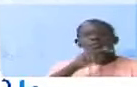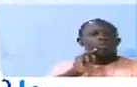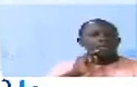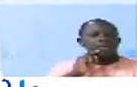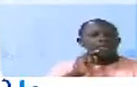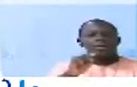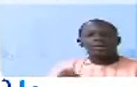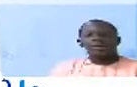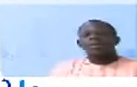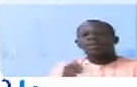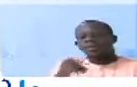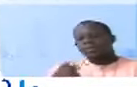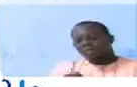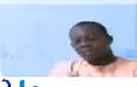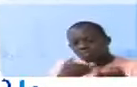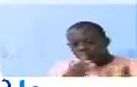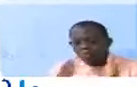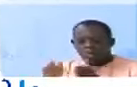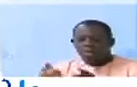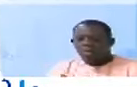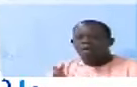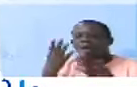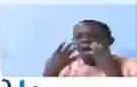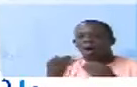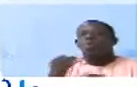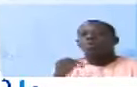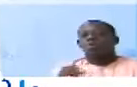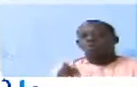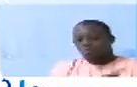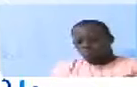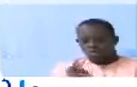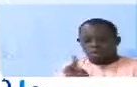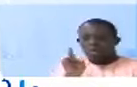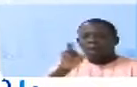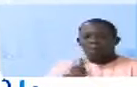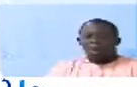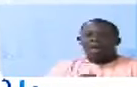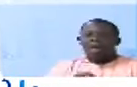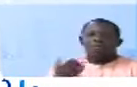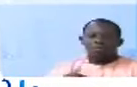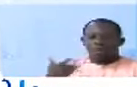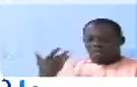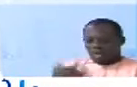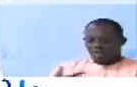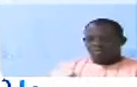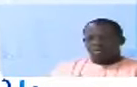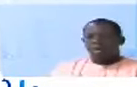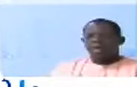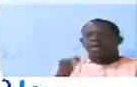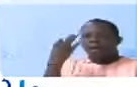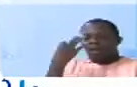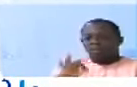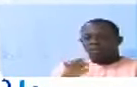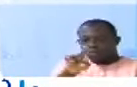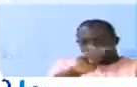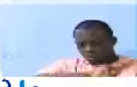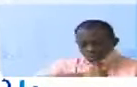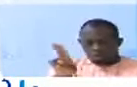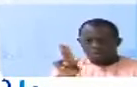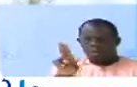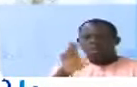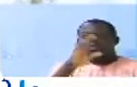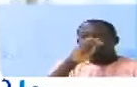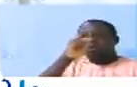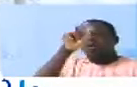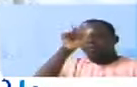mother. Just like as how we black people live. If you don't name